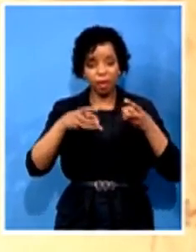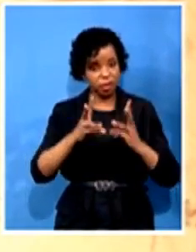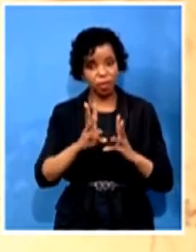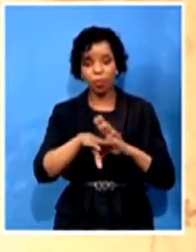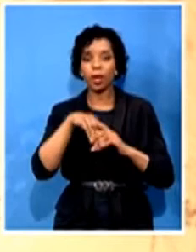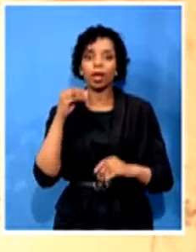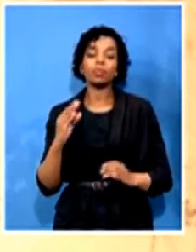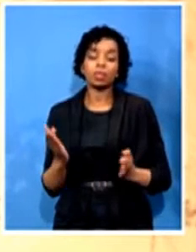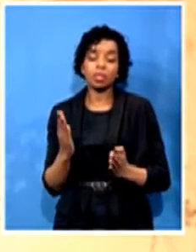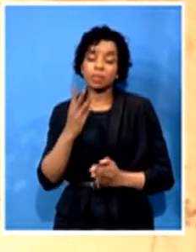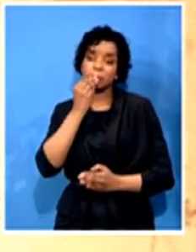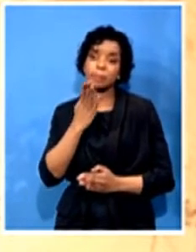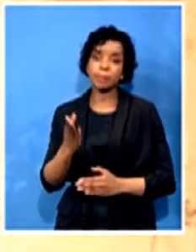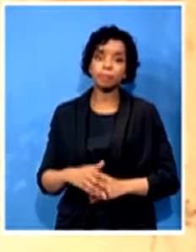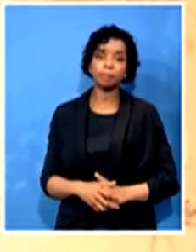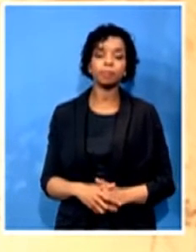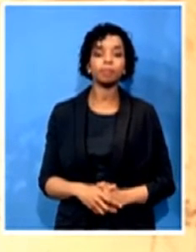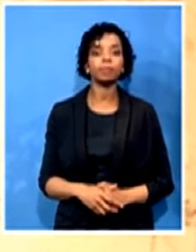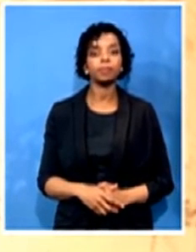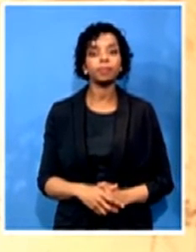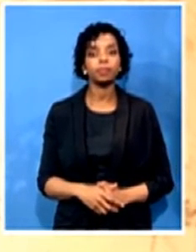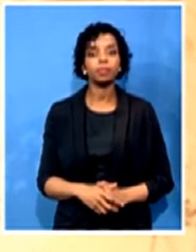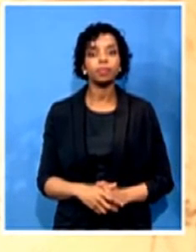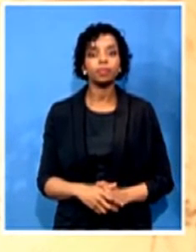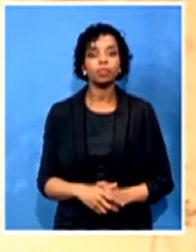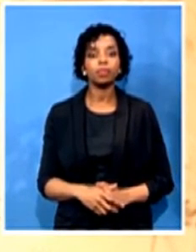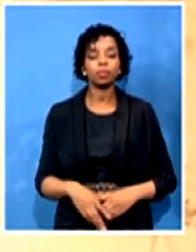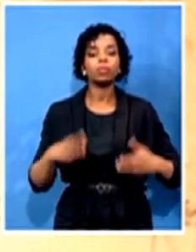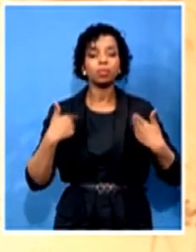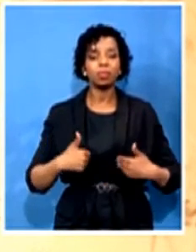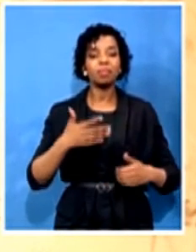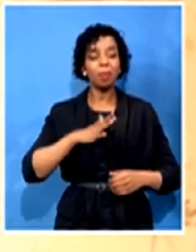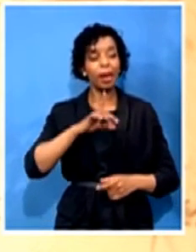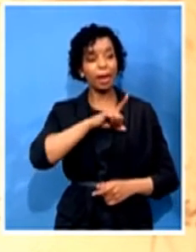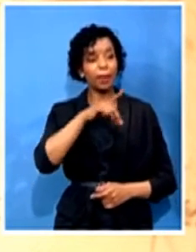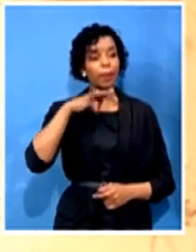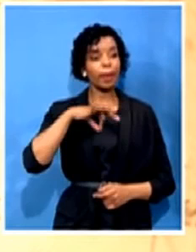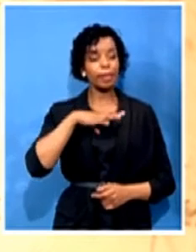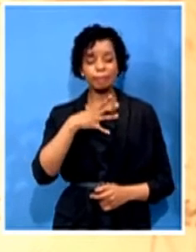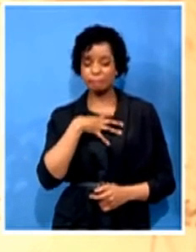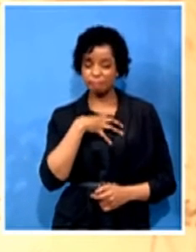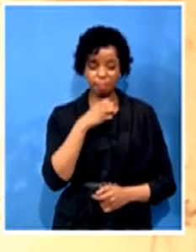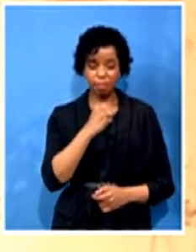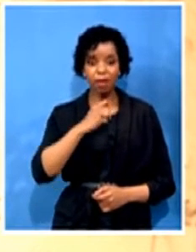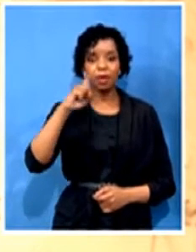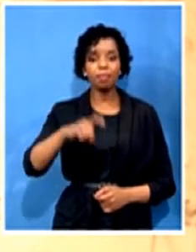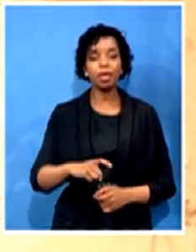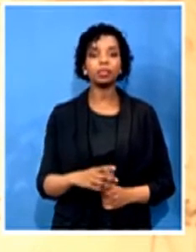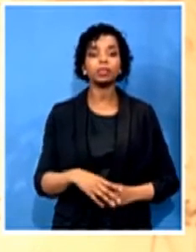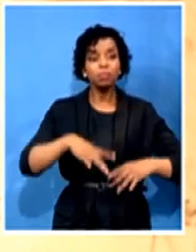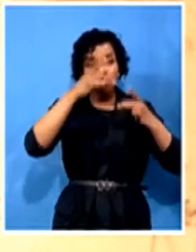I want them to be brave. Never give up. Don't kill